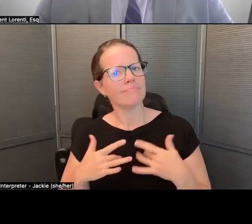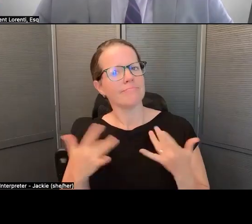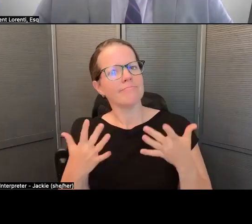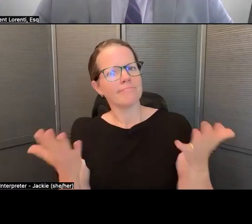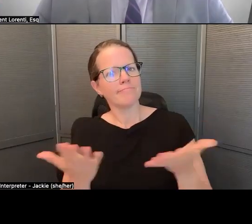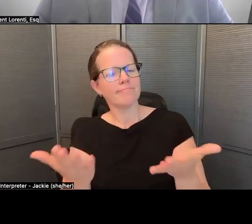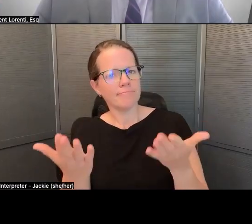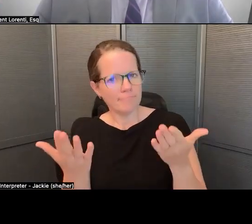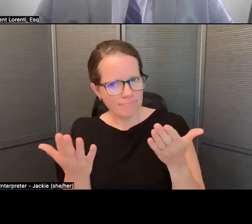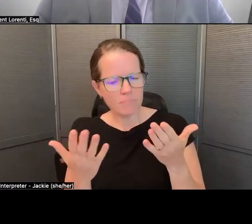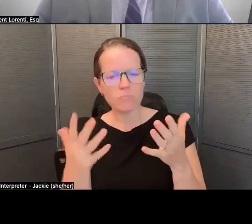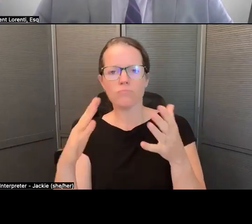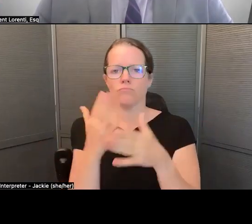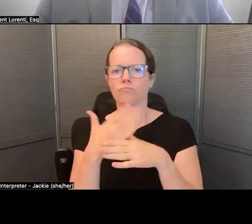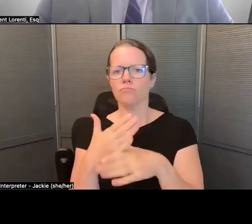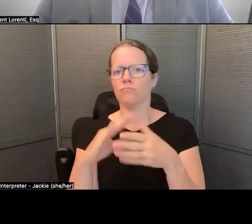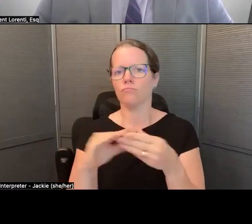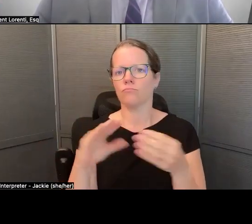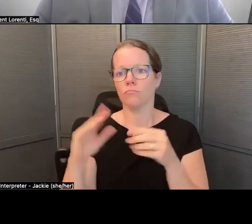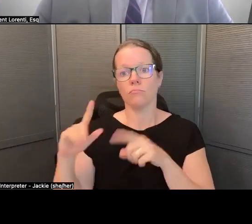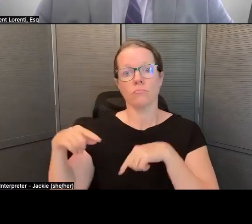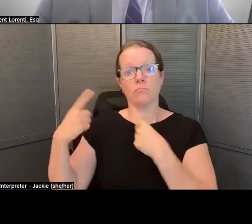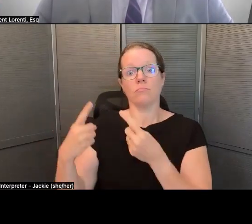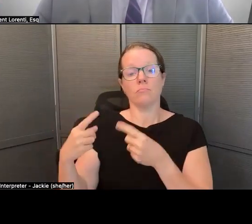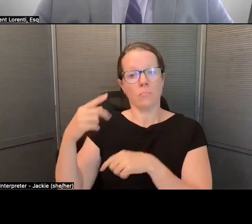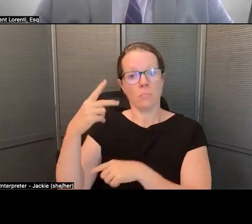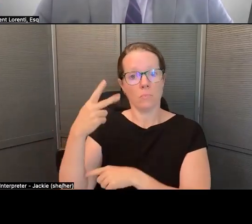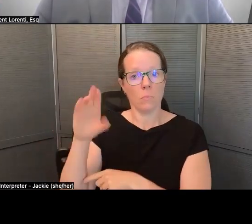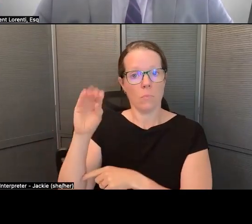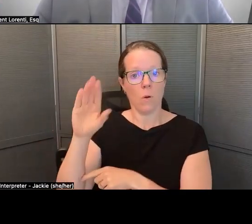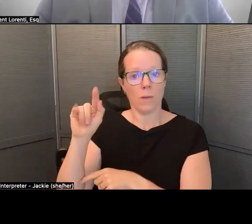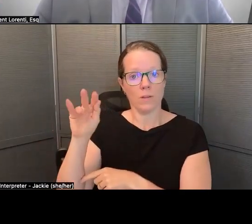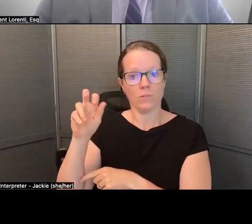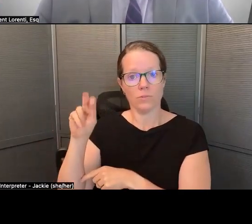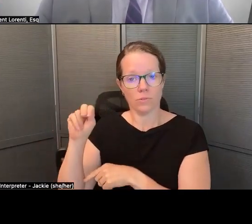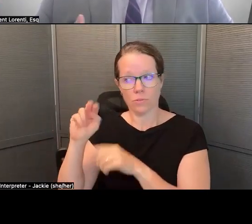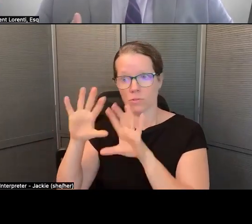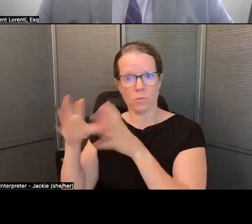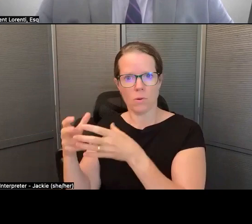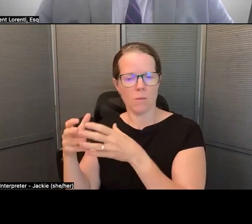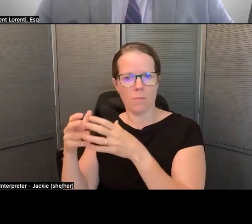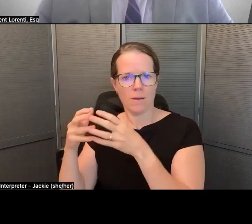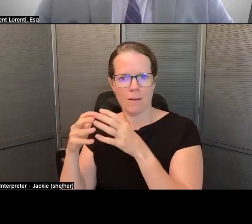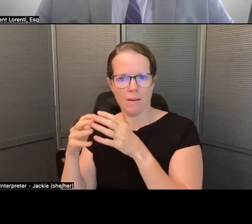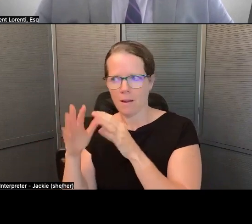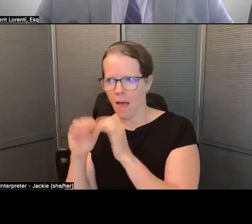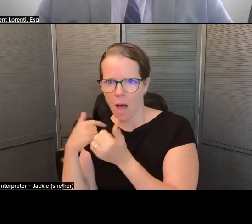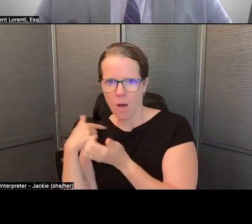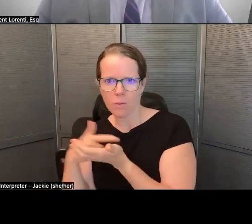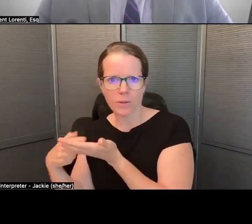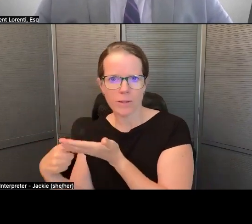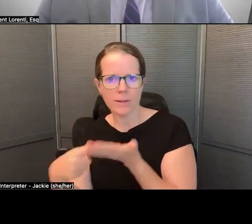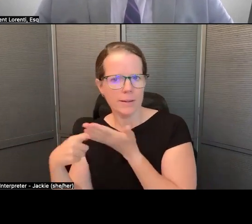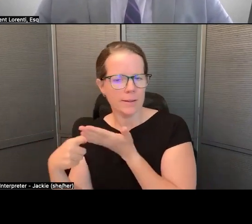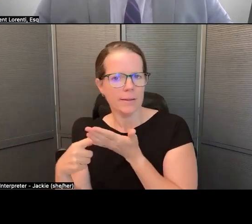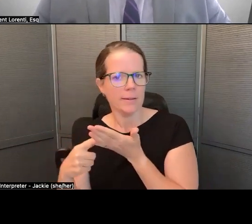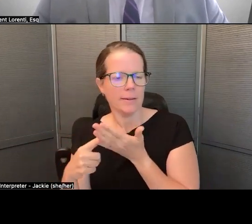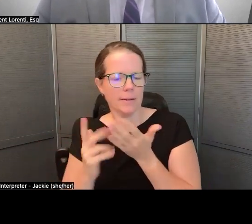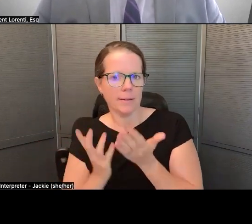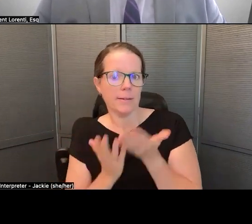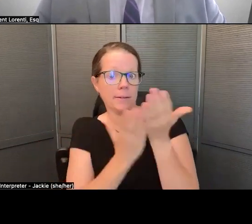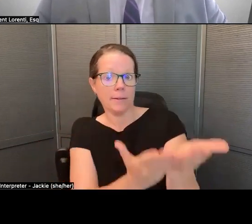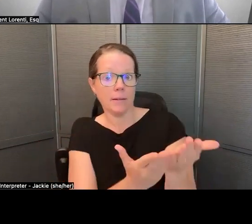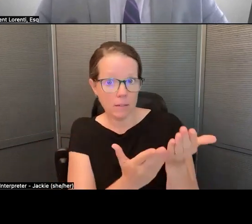colleagues in the probation department to try to bring alternatives to incarceration into our justice system and make them part of